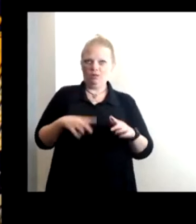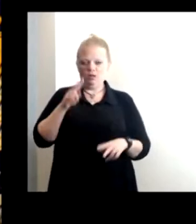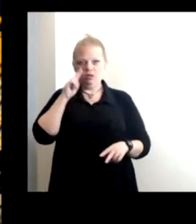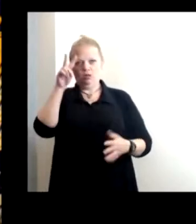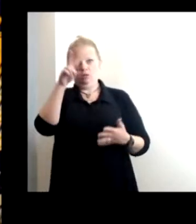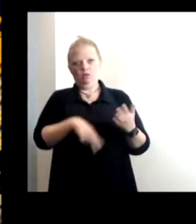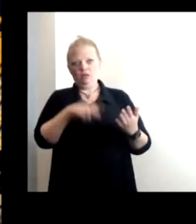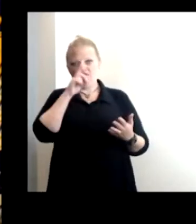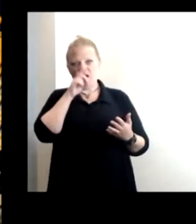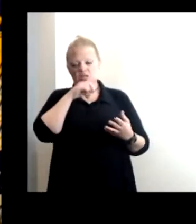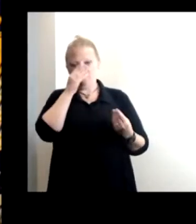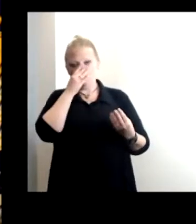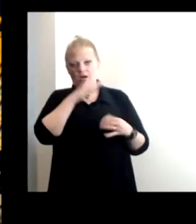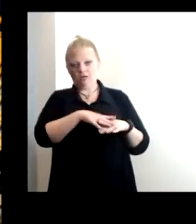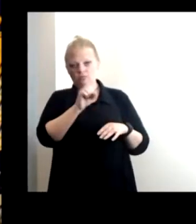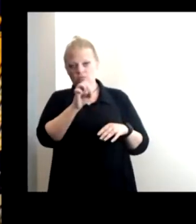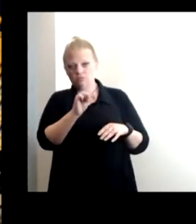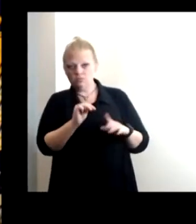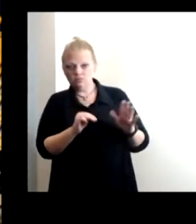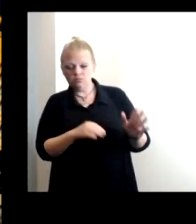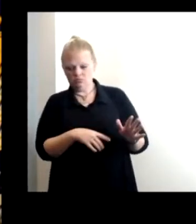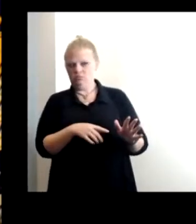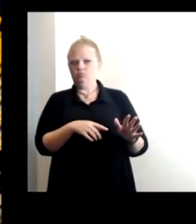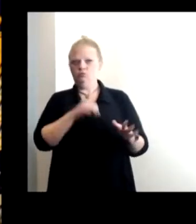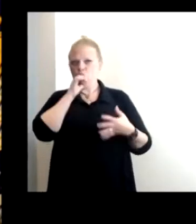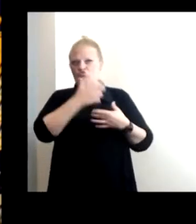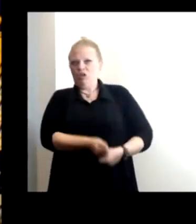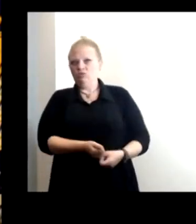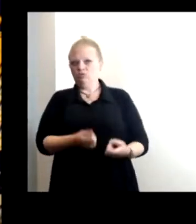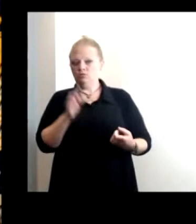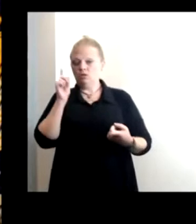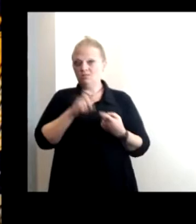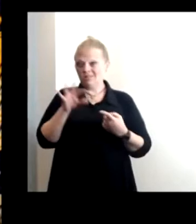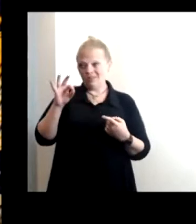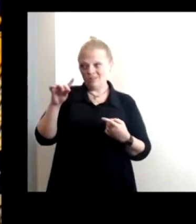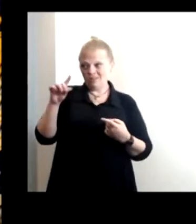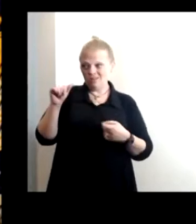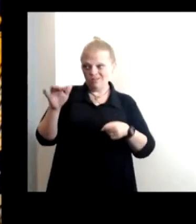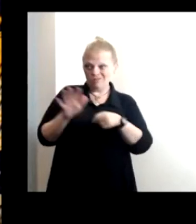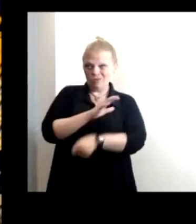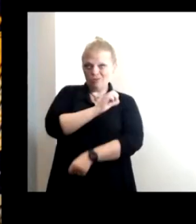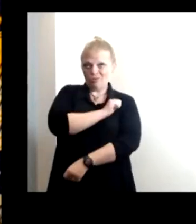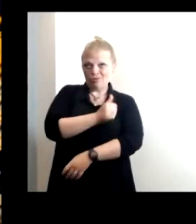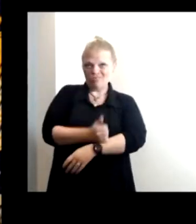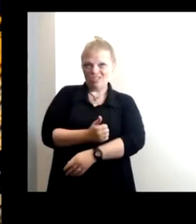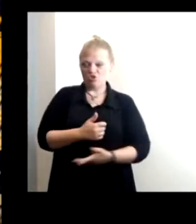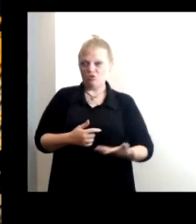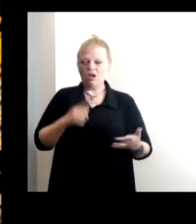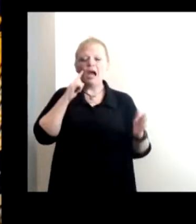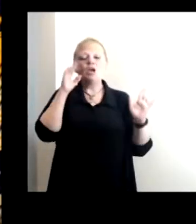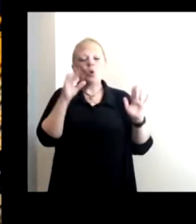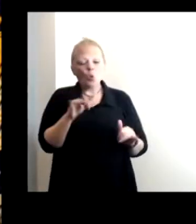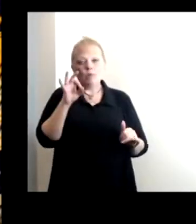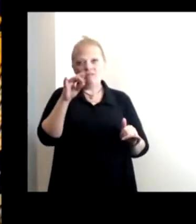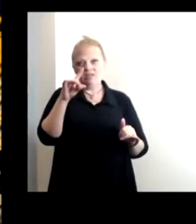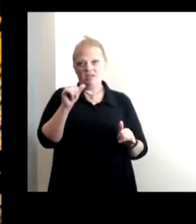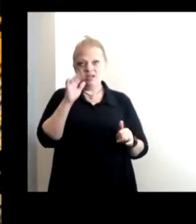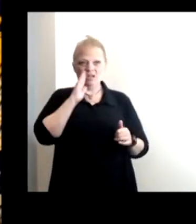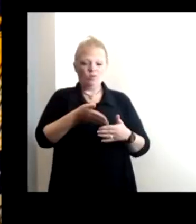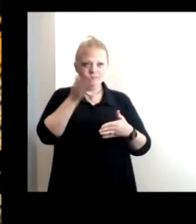information on social media and think, well, I don't trust it until the FDA gives full authorization. I hope the FDA would give